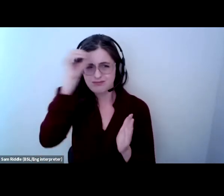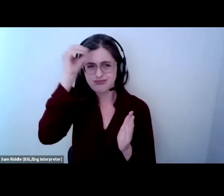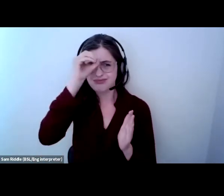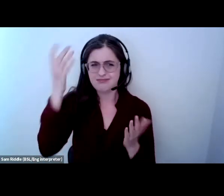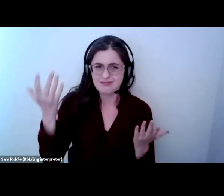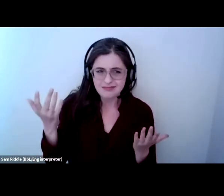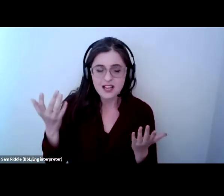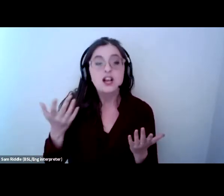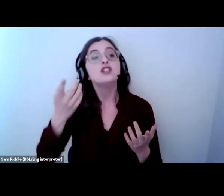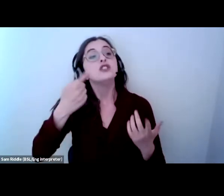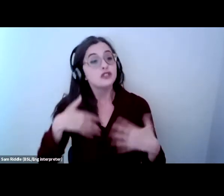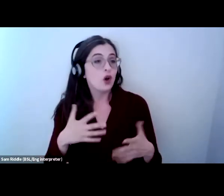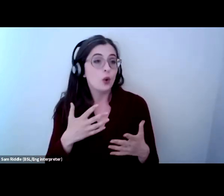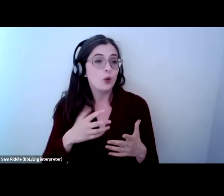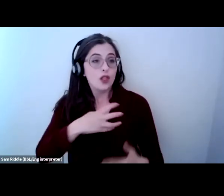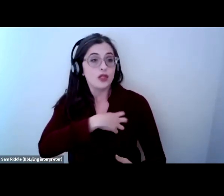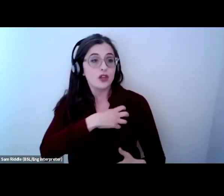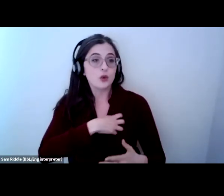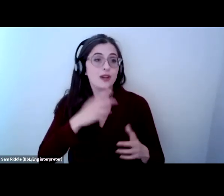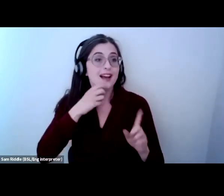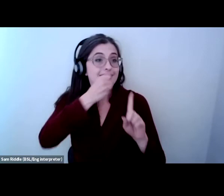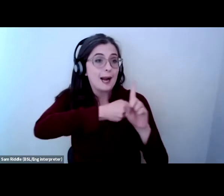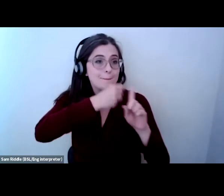basically scrap the framework, was the name of the campaign.